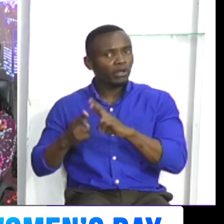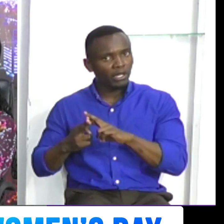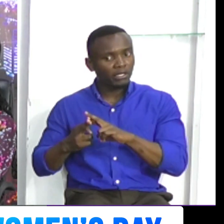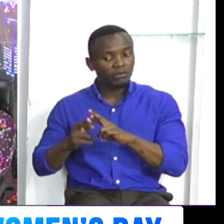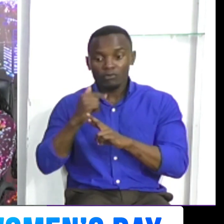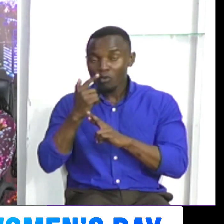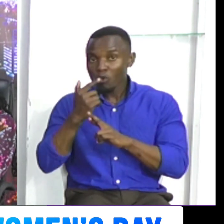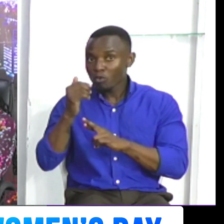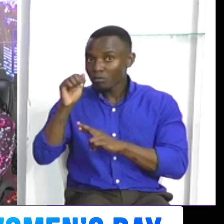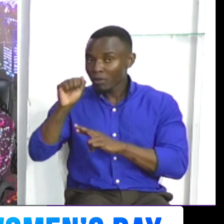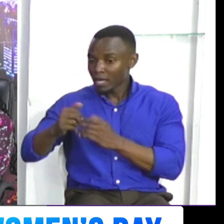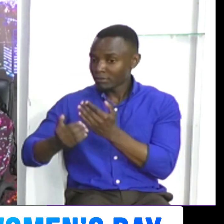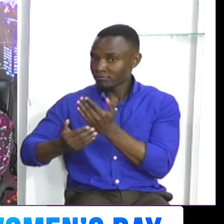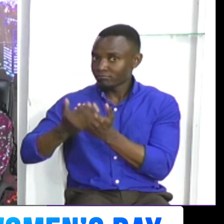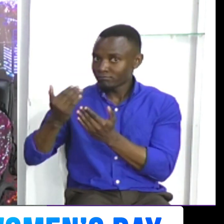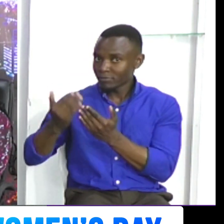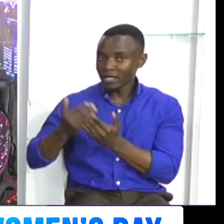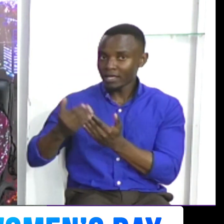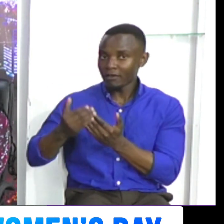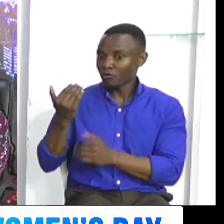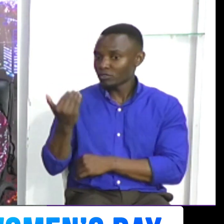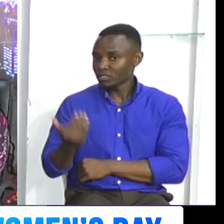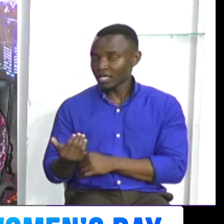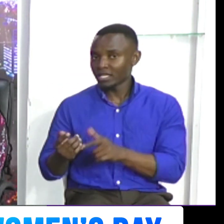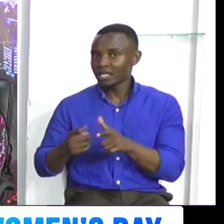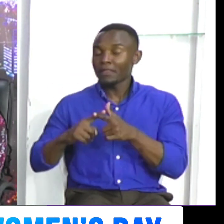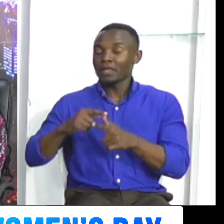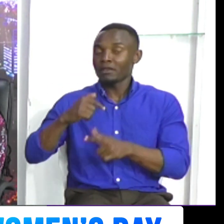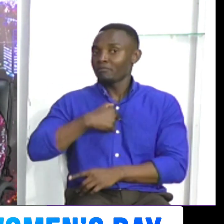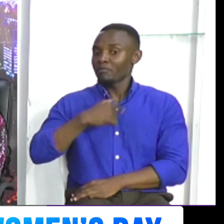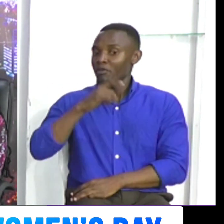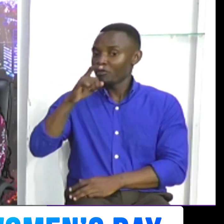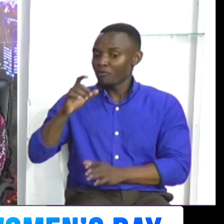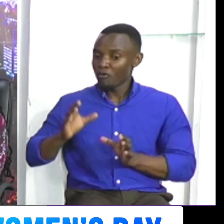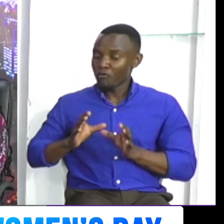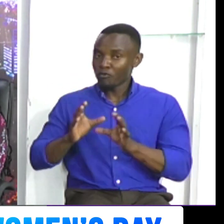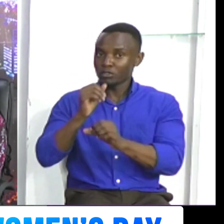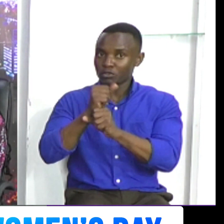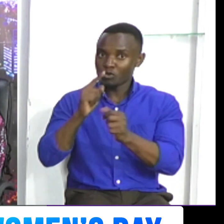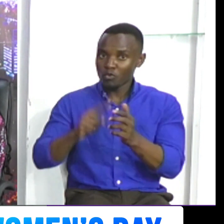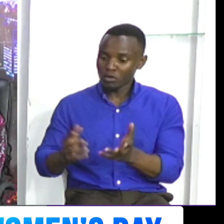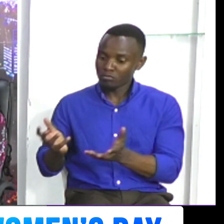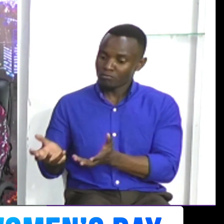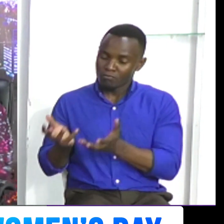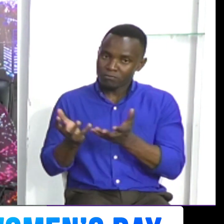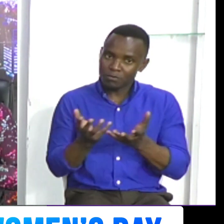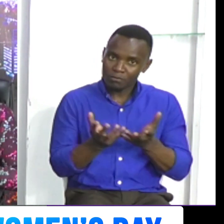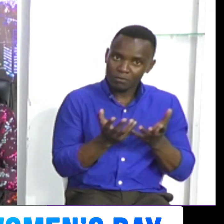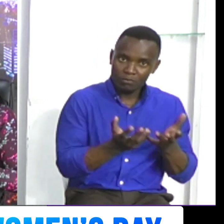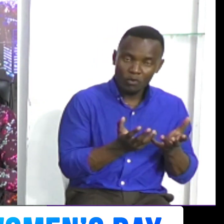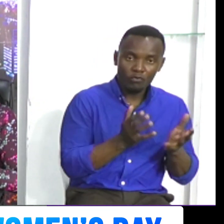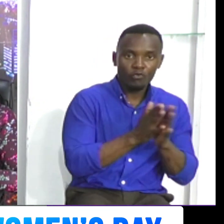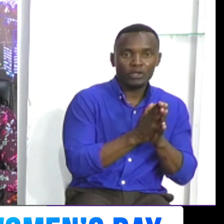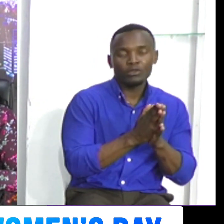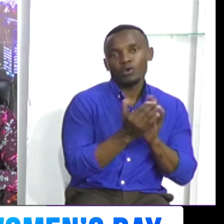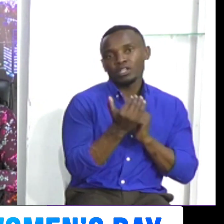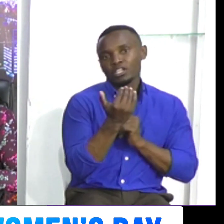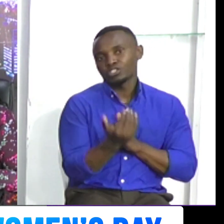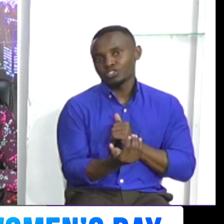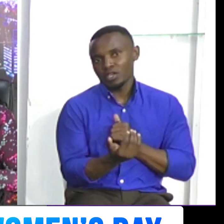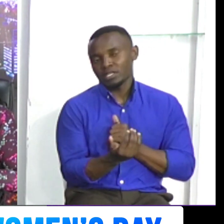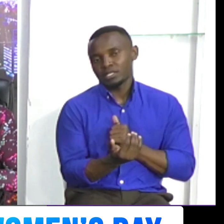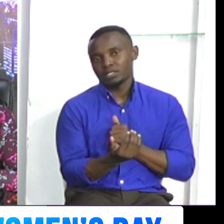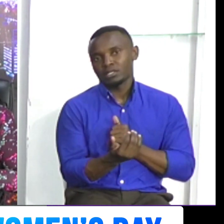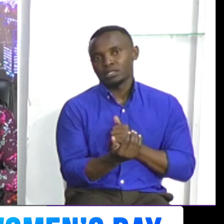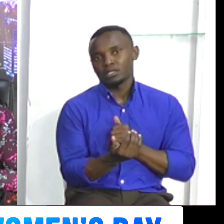with. Yeah. So I am being forced to transit and look for employment with that child. It starts at the family level. Yeah,